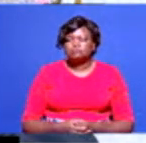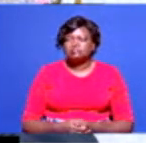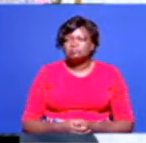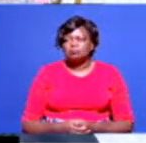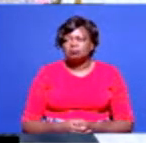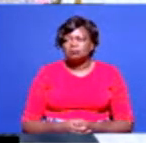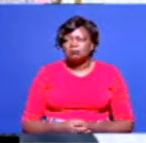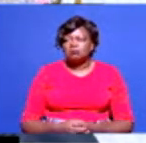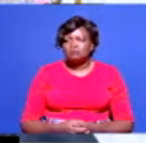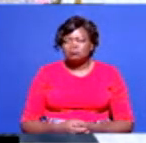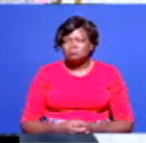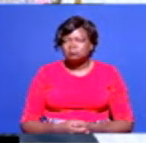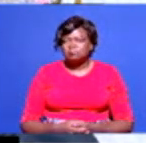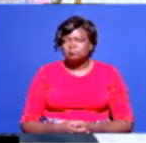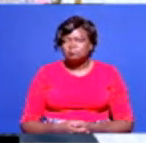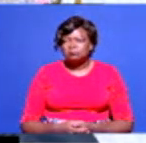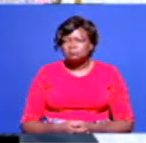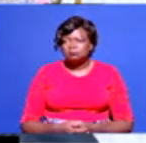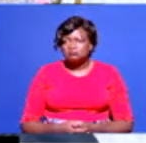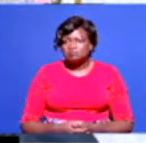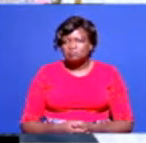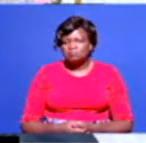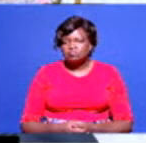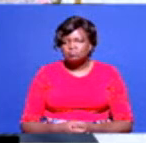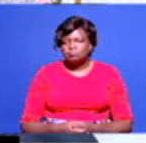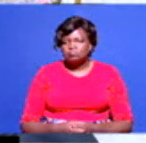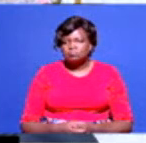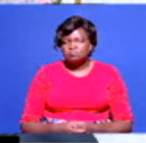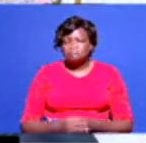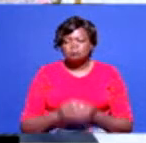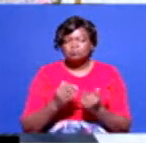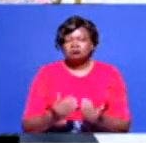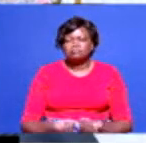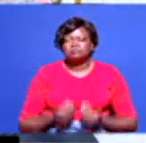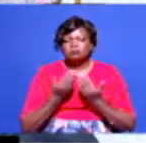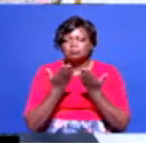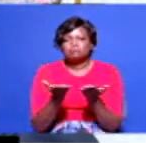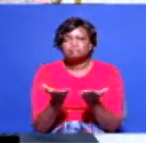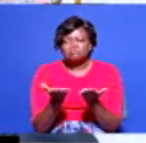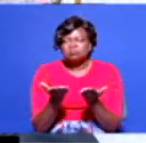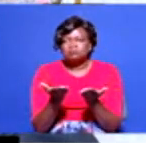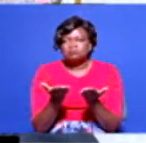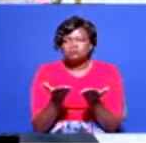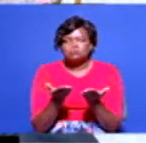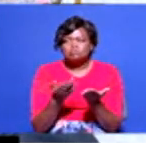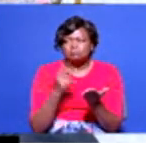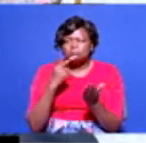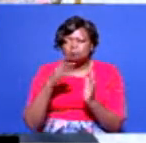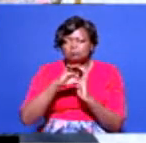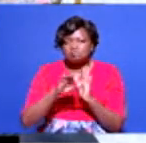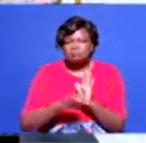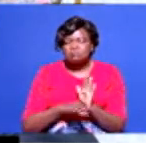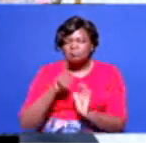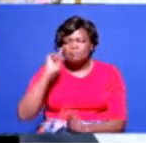You know, he delivered the second constitution of this country.